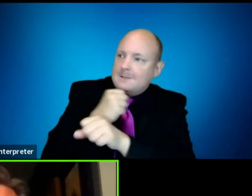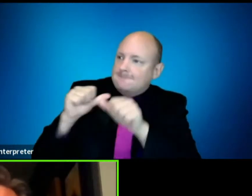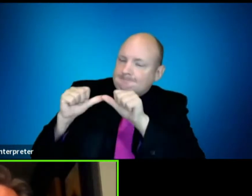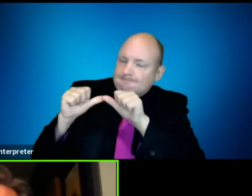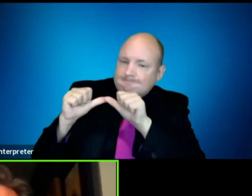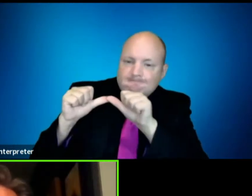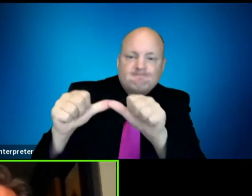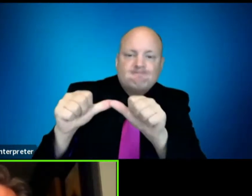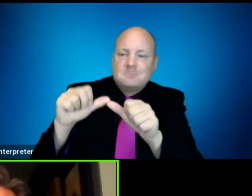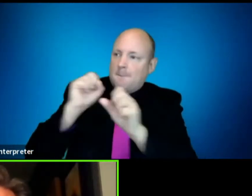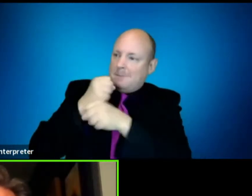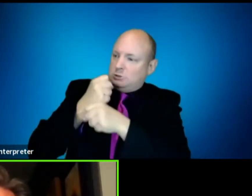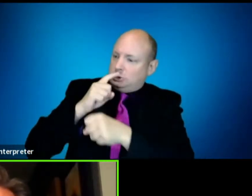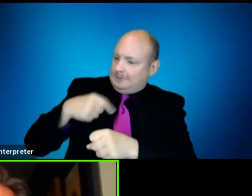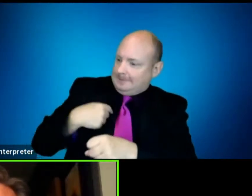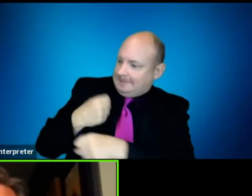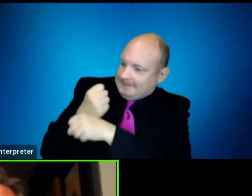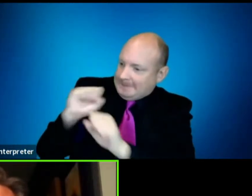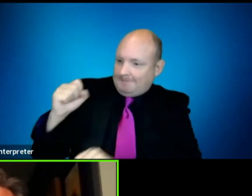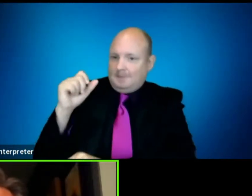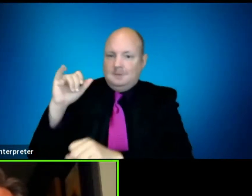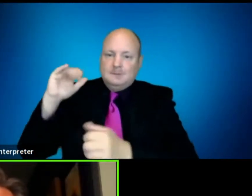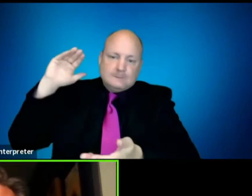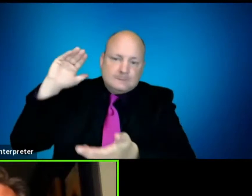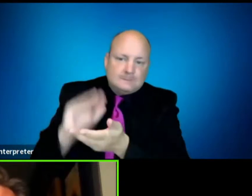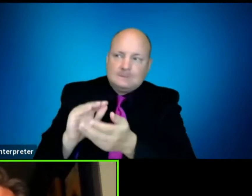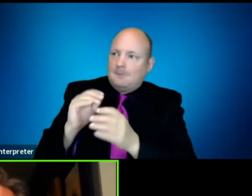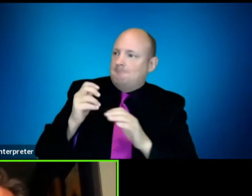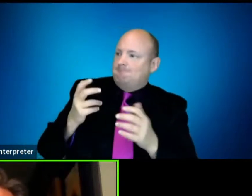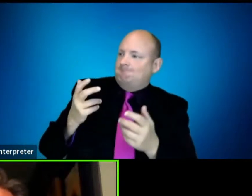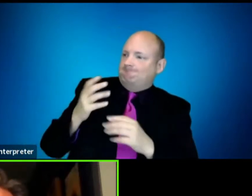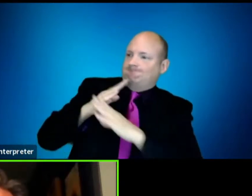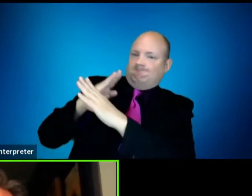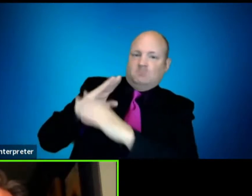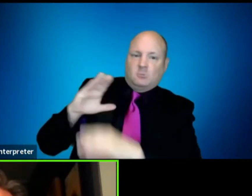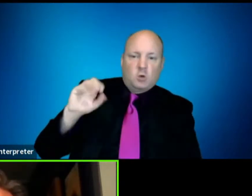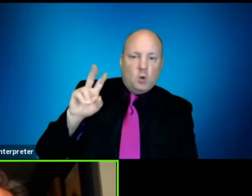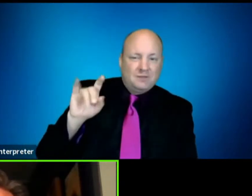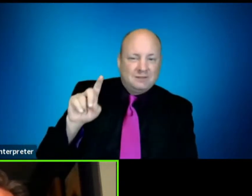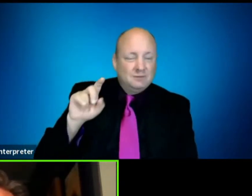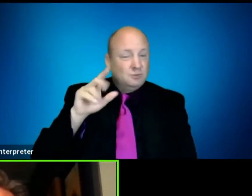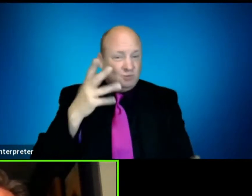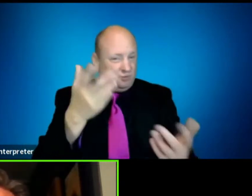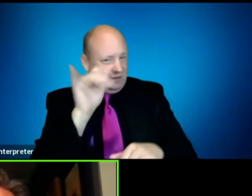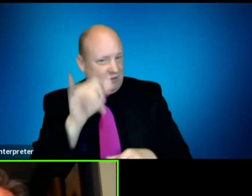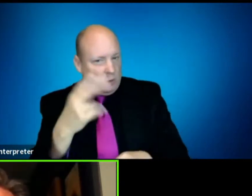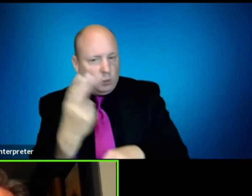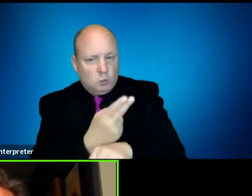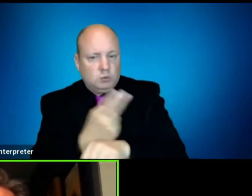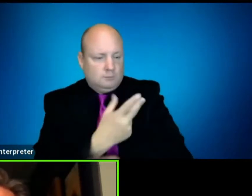keep getting vaccinated if you're not already vaccinated, and wear your mask, and together we'll come out stronger.